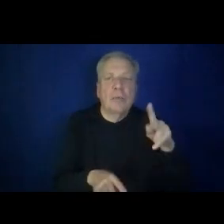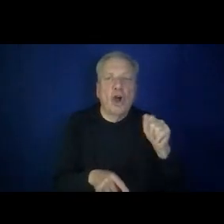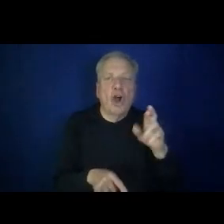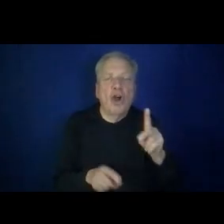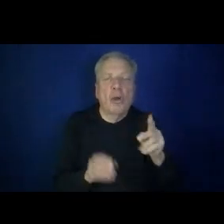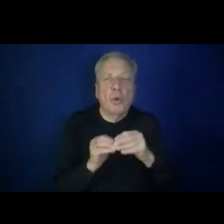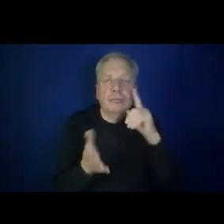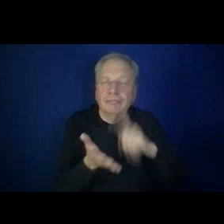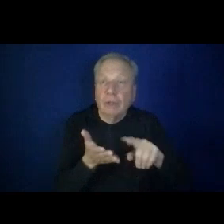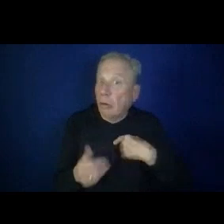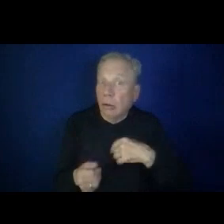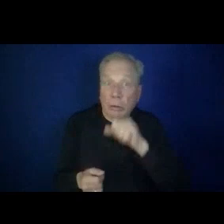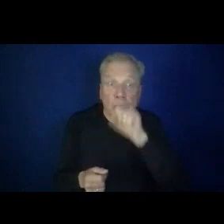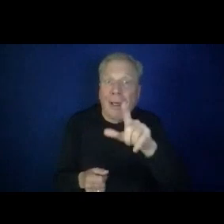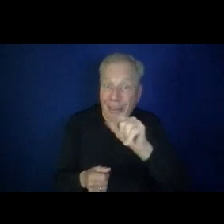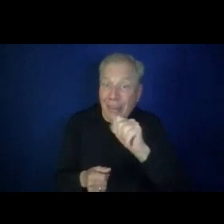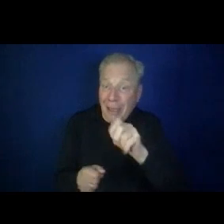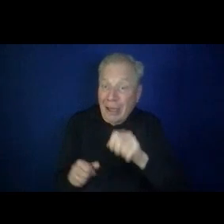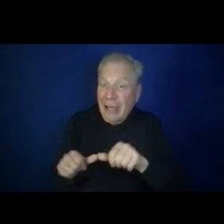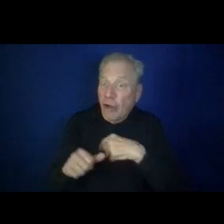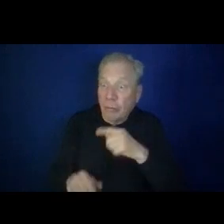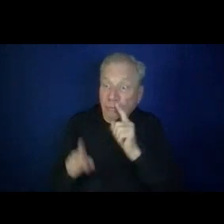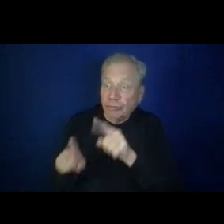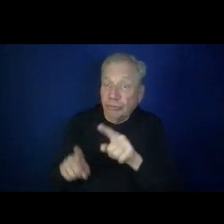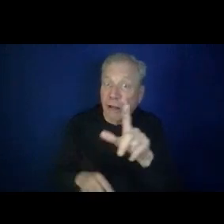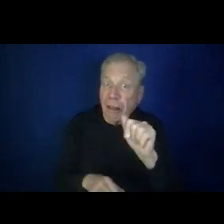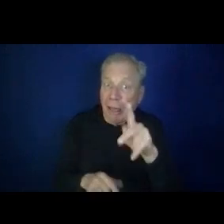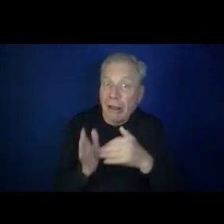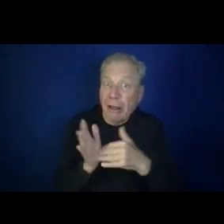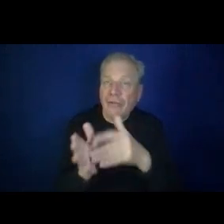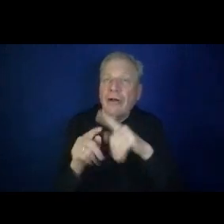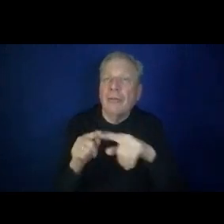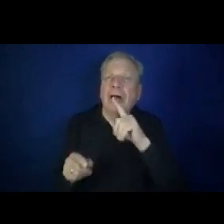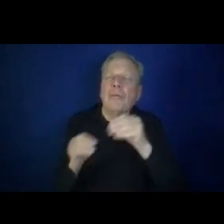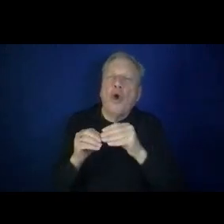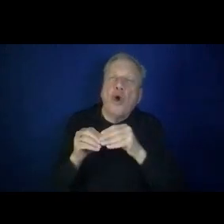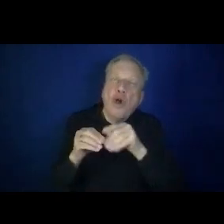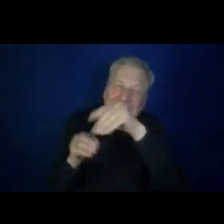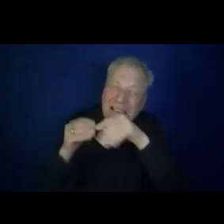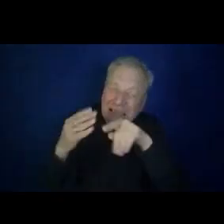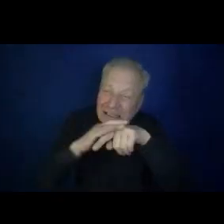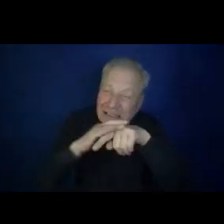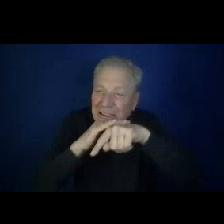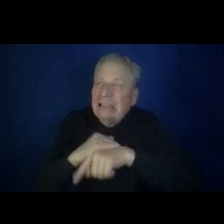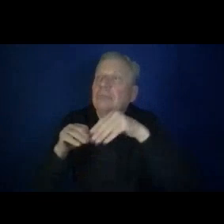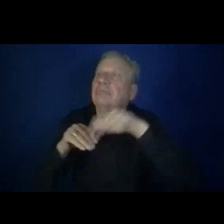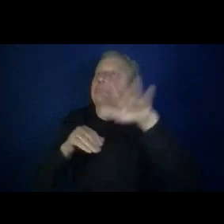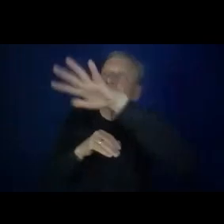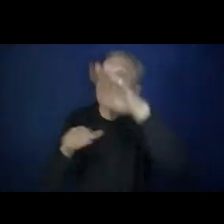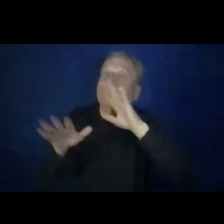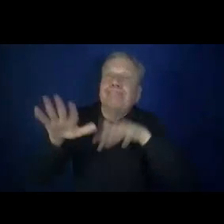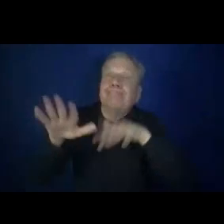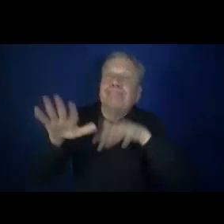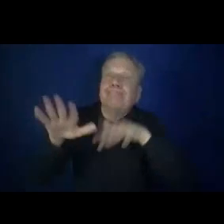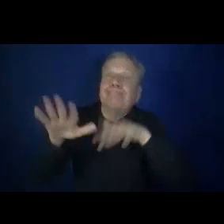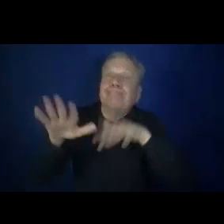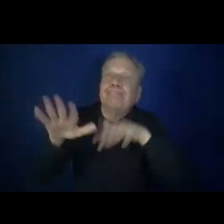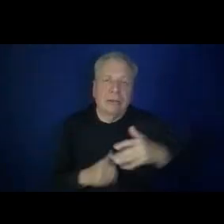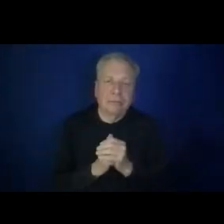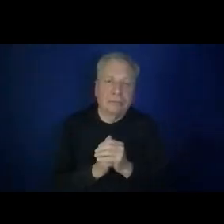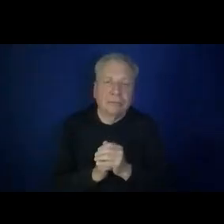I love the lake area. I've been around the lake a lot, but farther up into the Thoroughfare. So that's the one I would, yeah.